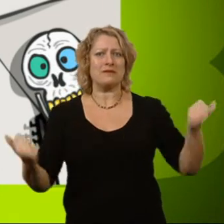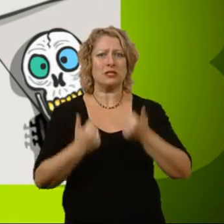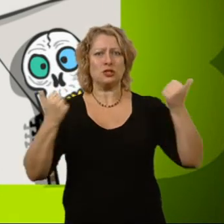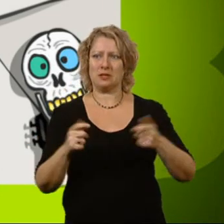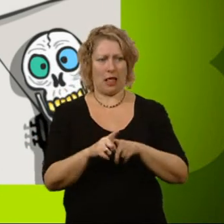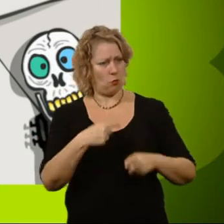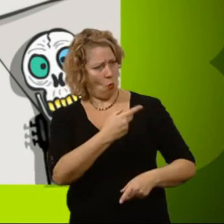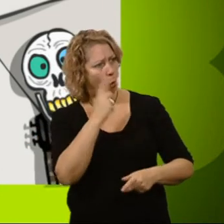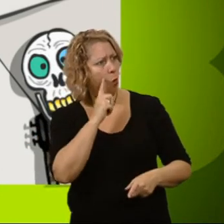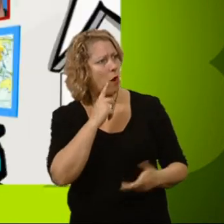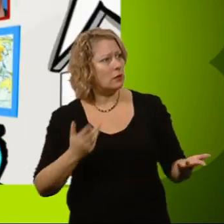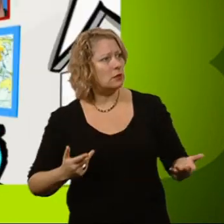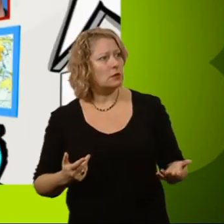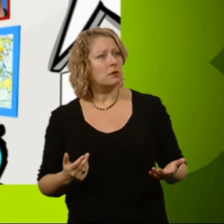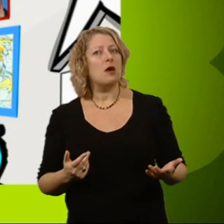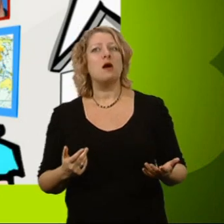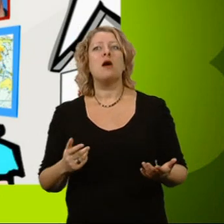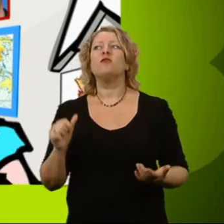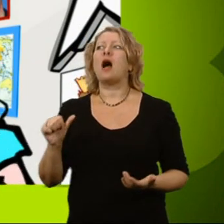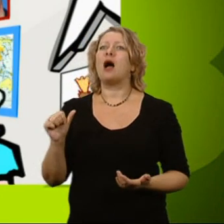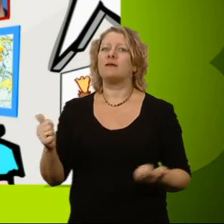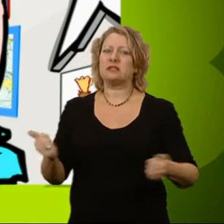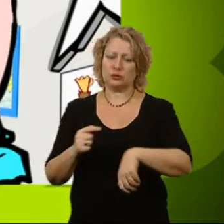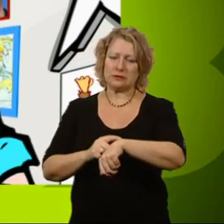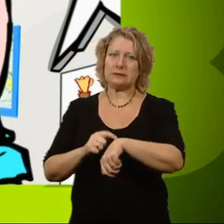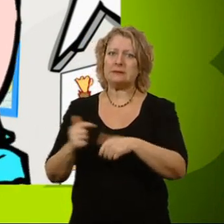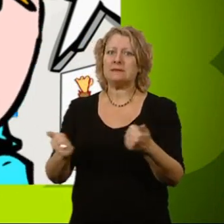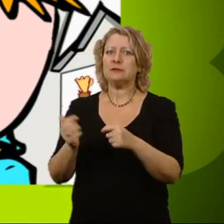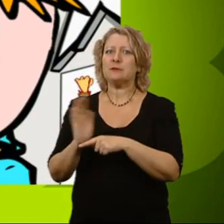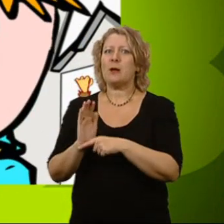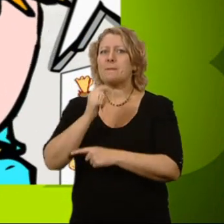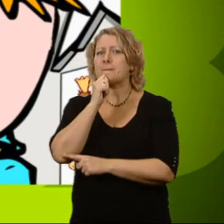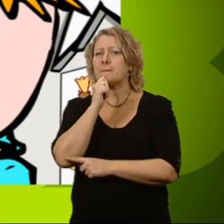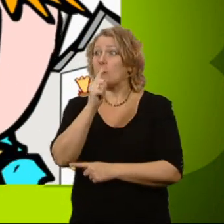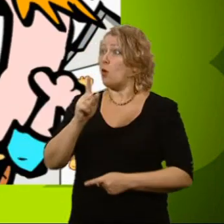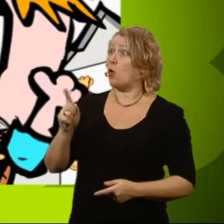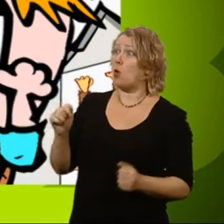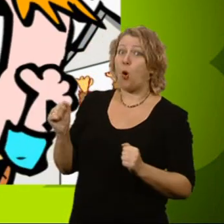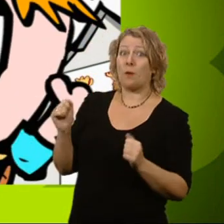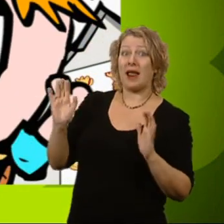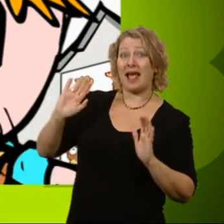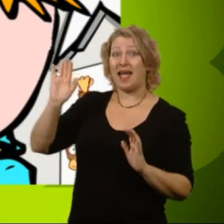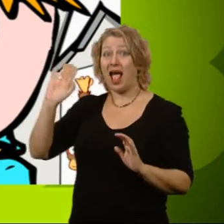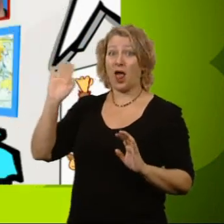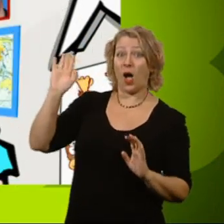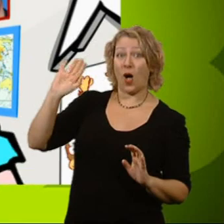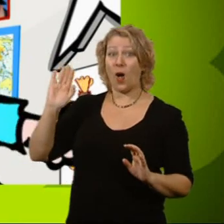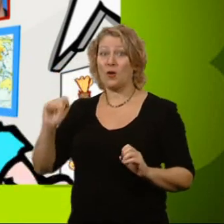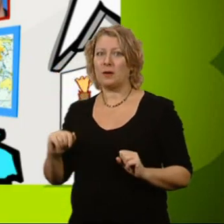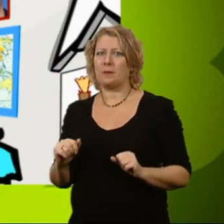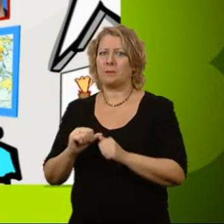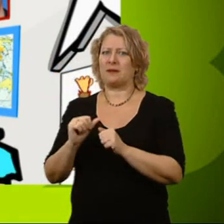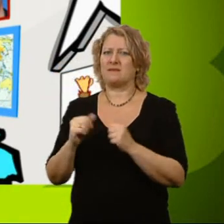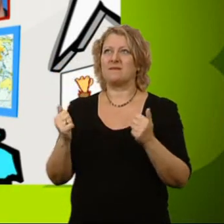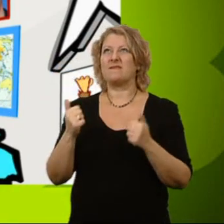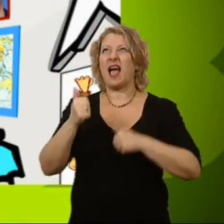episode with, like we normally do. Oh, yeah. Well, it's the end of the show, isn't it? Oh, look, there's Coldplay. Hello, Coldplay! Well, we better